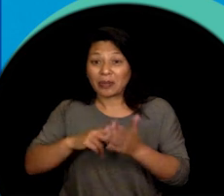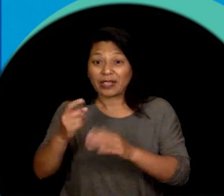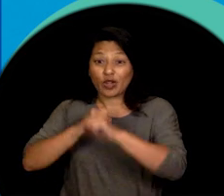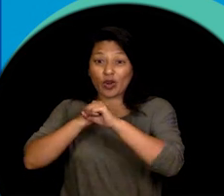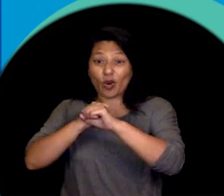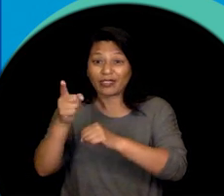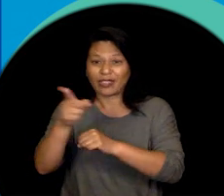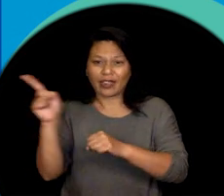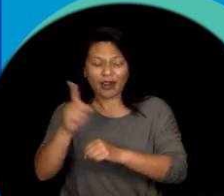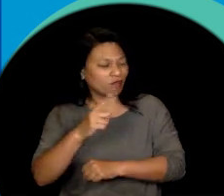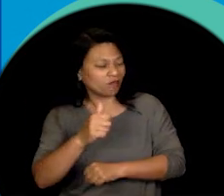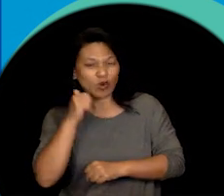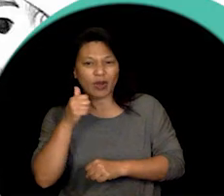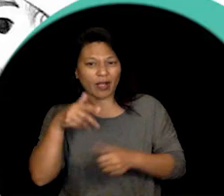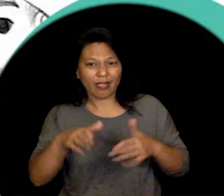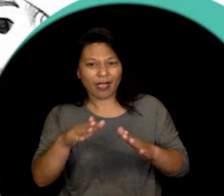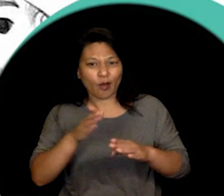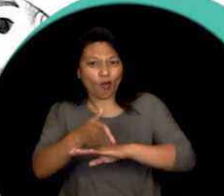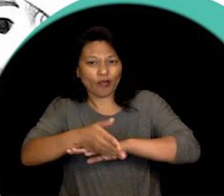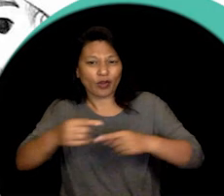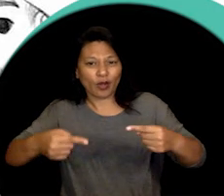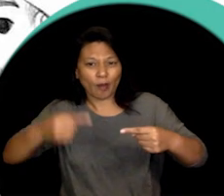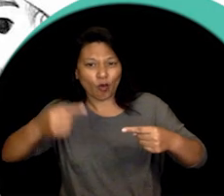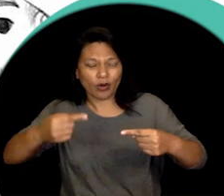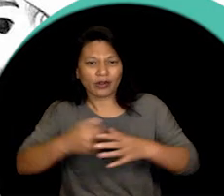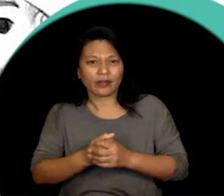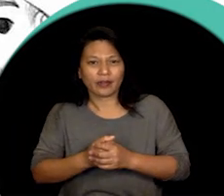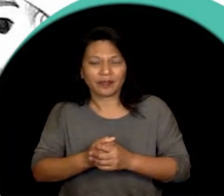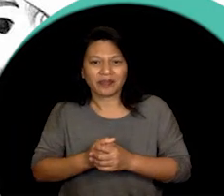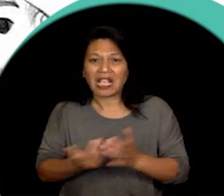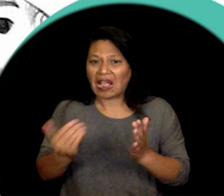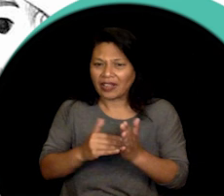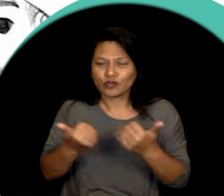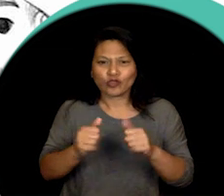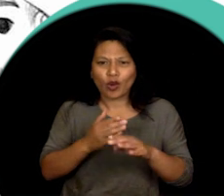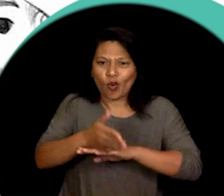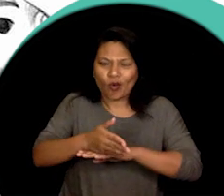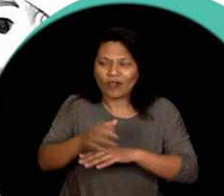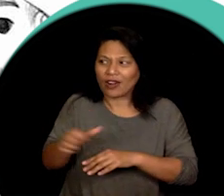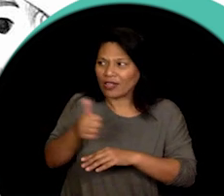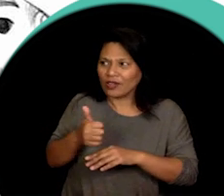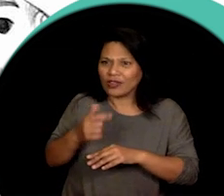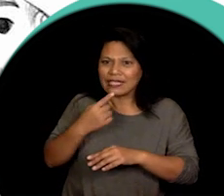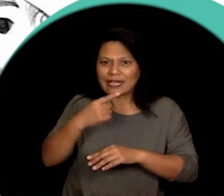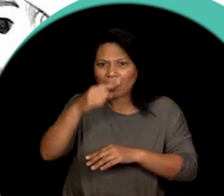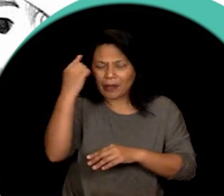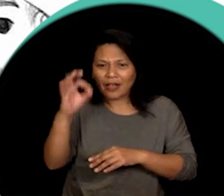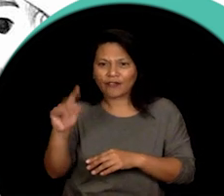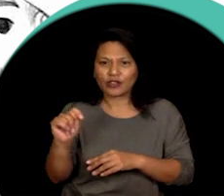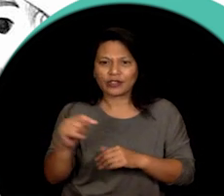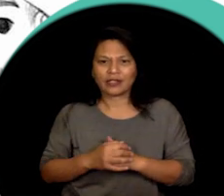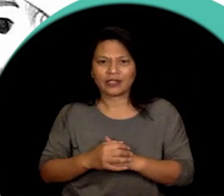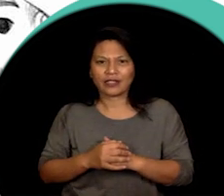to the Canadian side. And when the Canadian folks asked her citizenship, she said Blackfoot, and they wouldn't let her in.